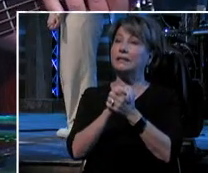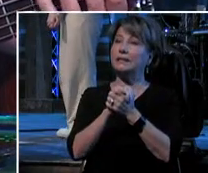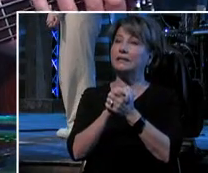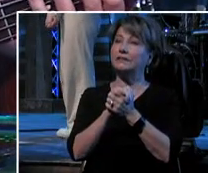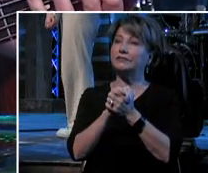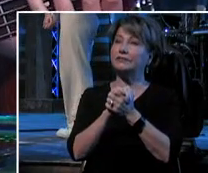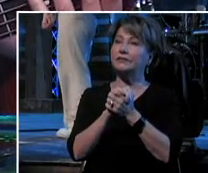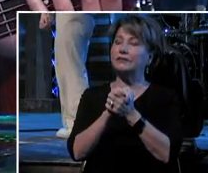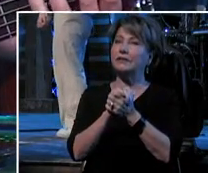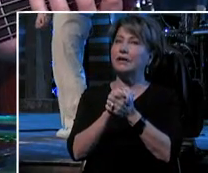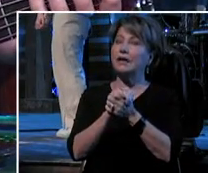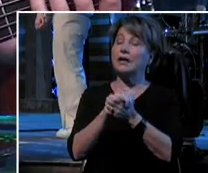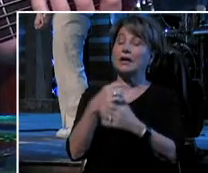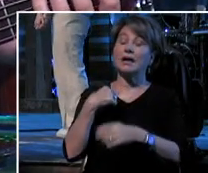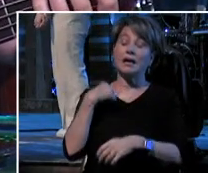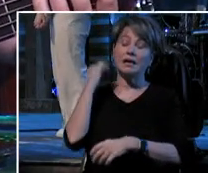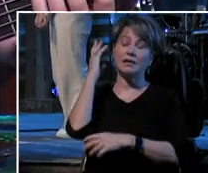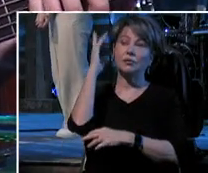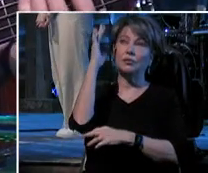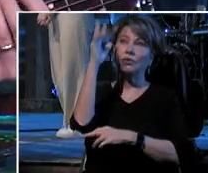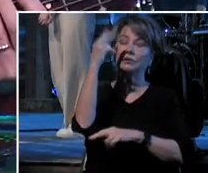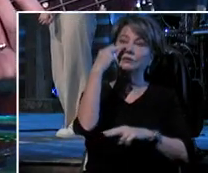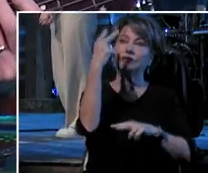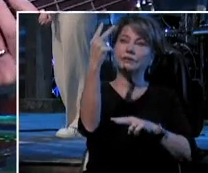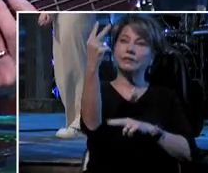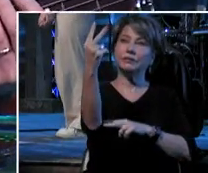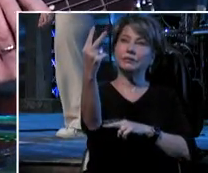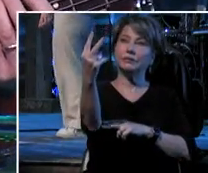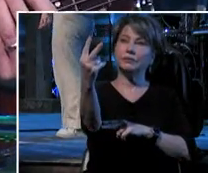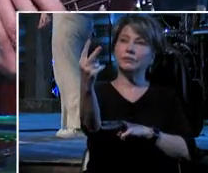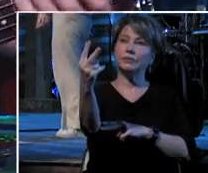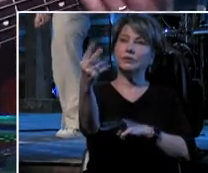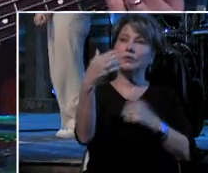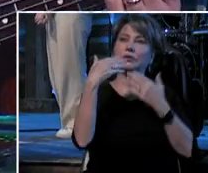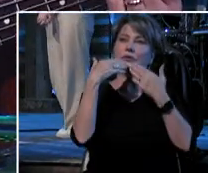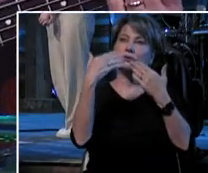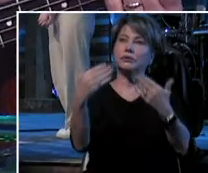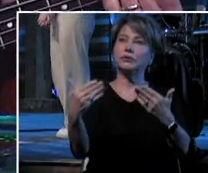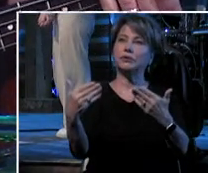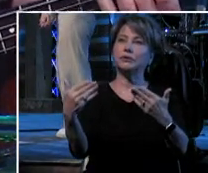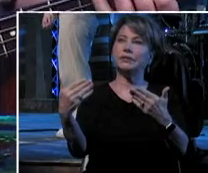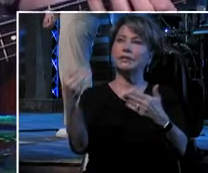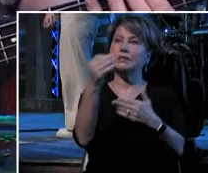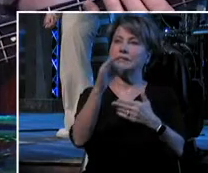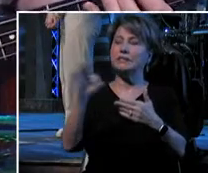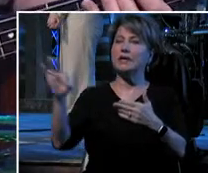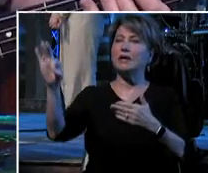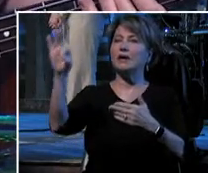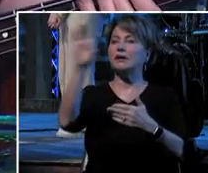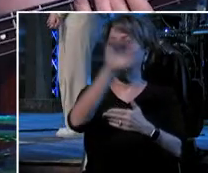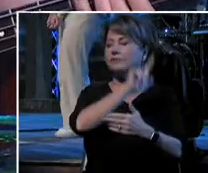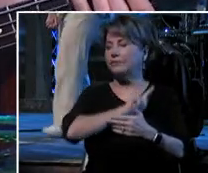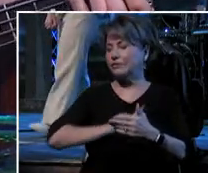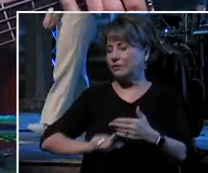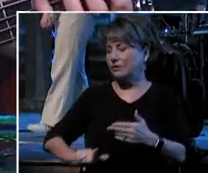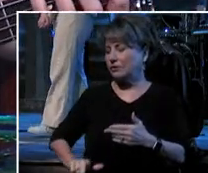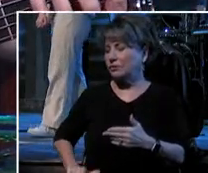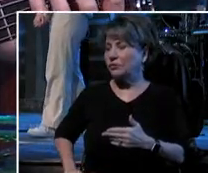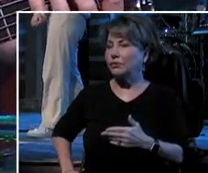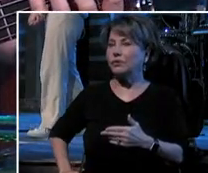believe that I will see the goodness of